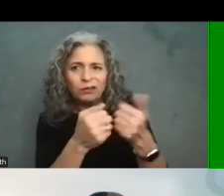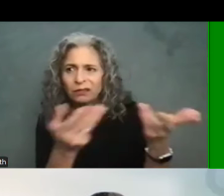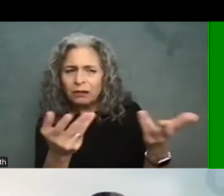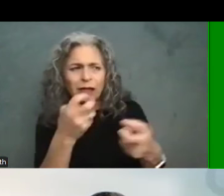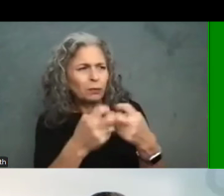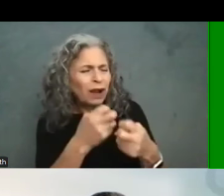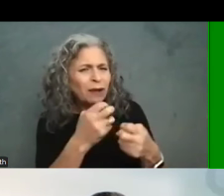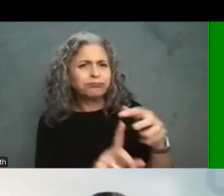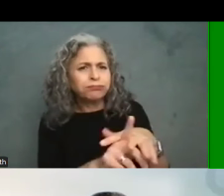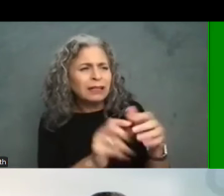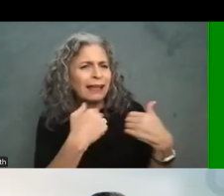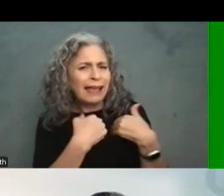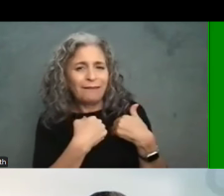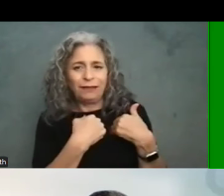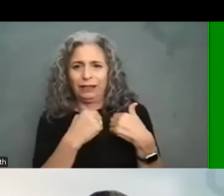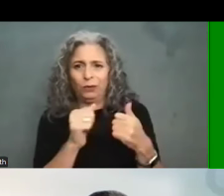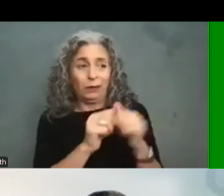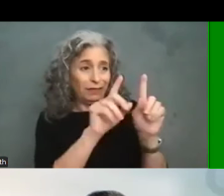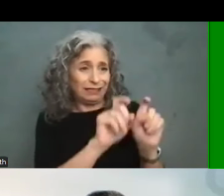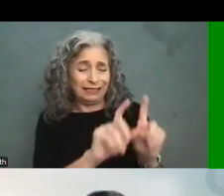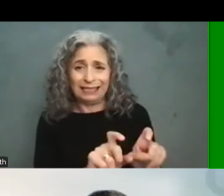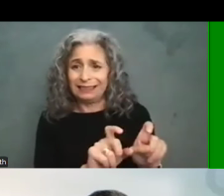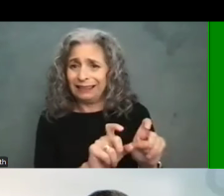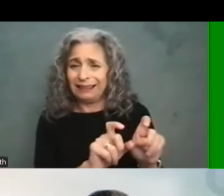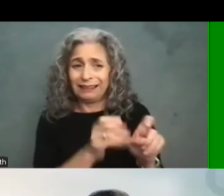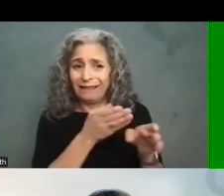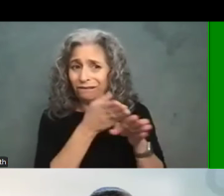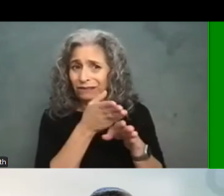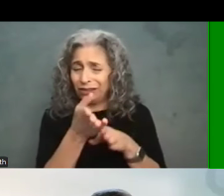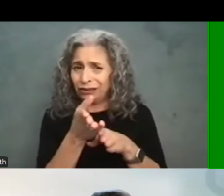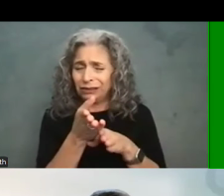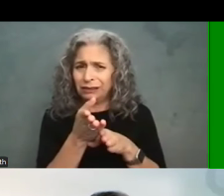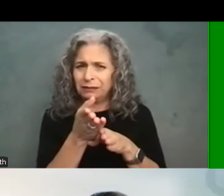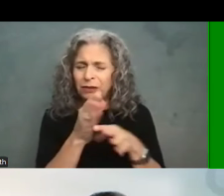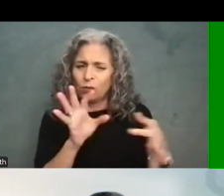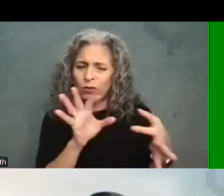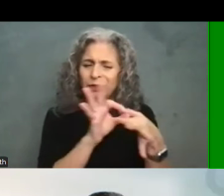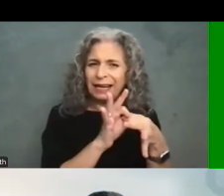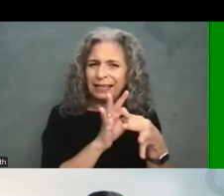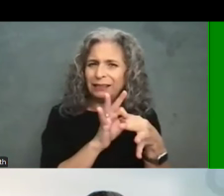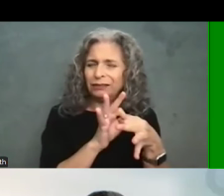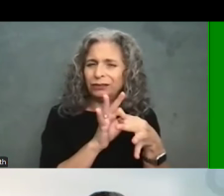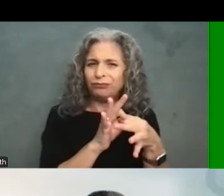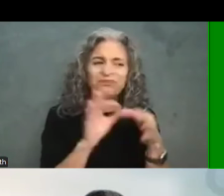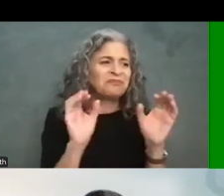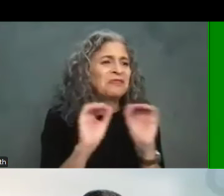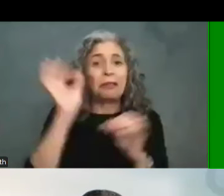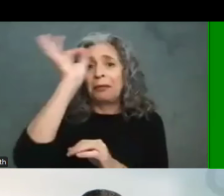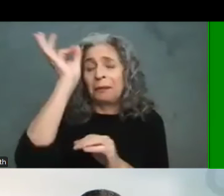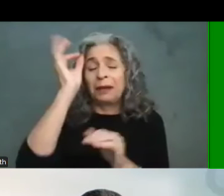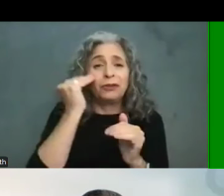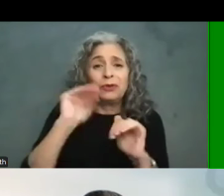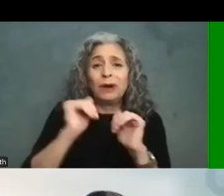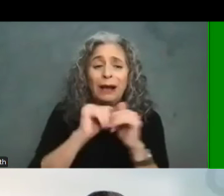we were having from the testing field in terms of nobody knew how